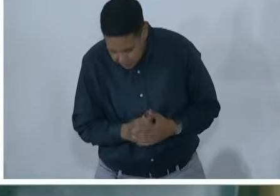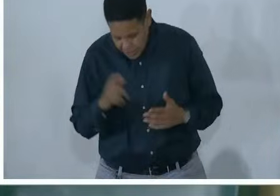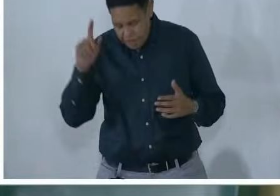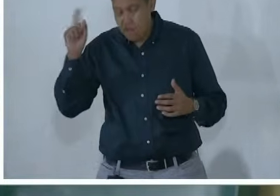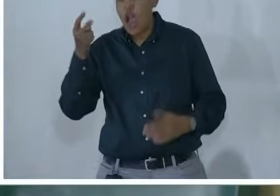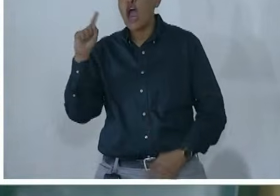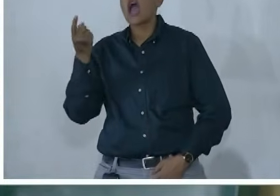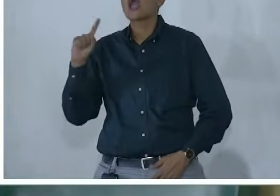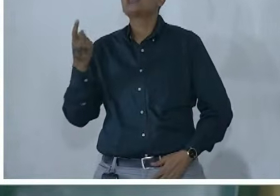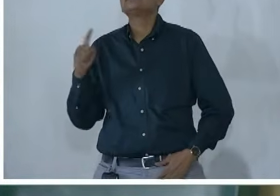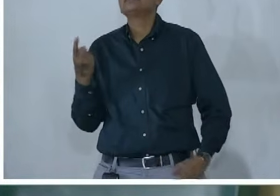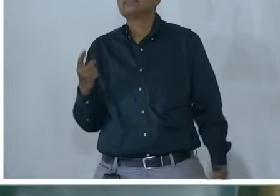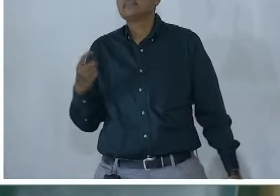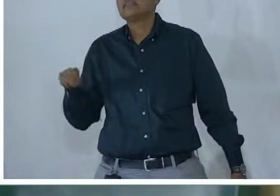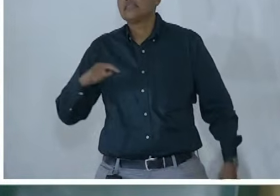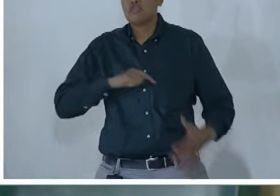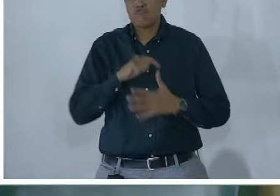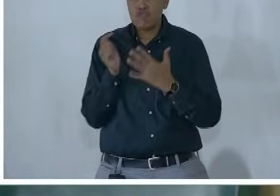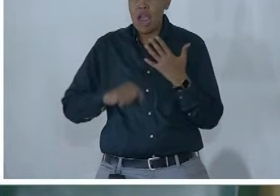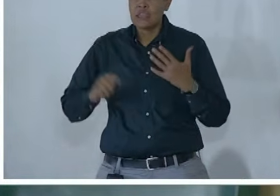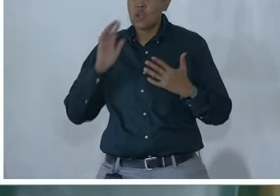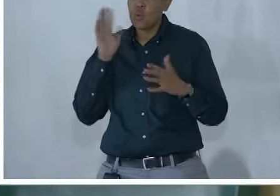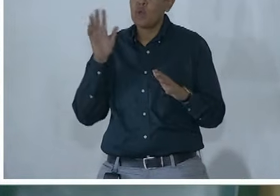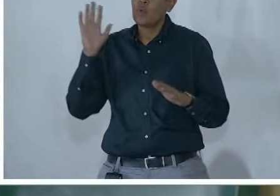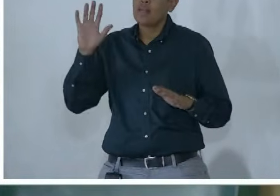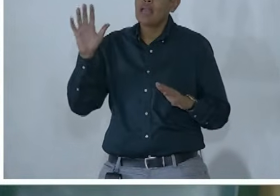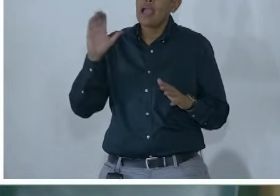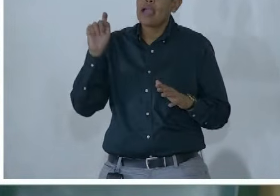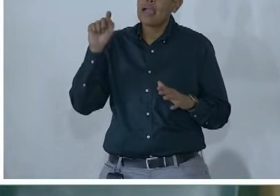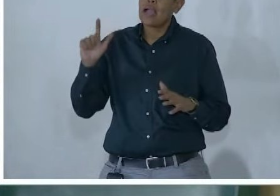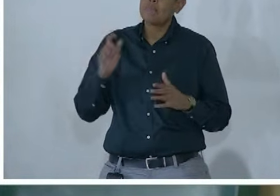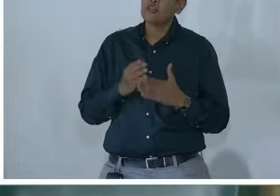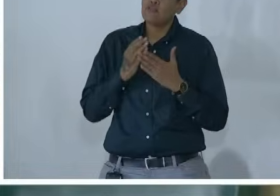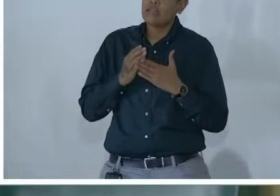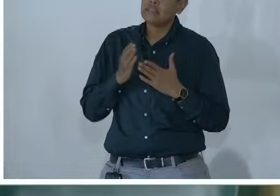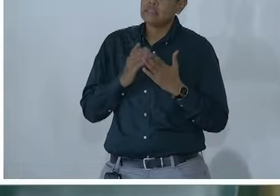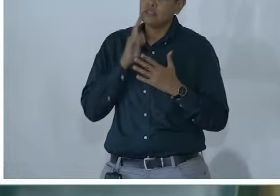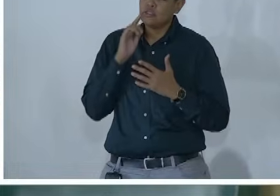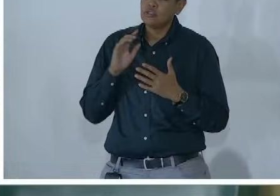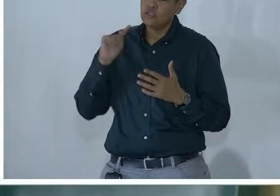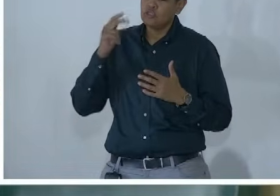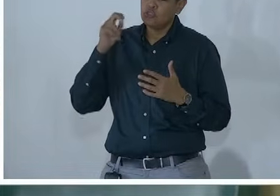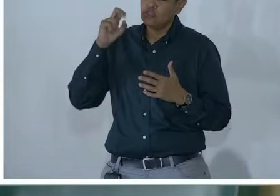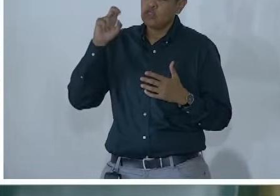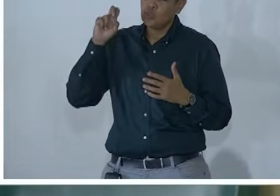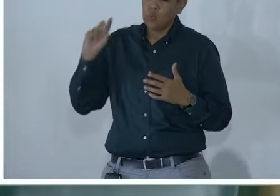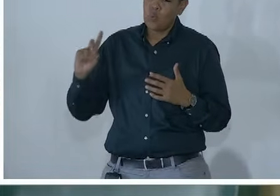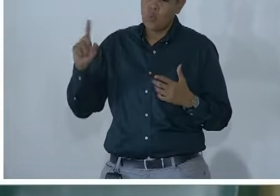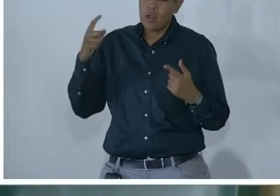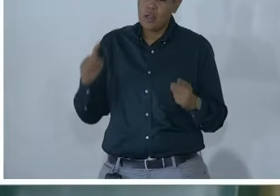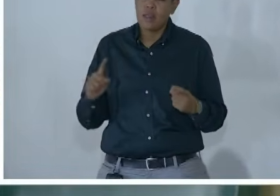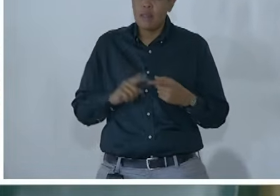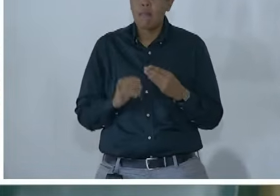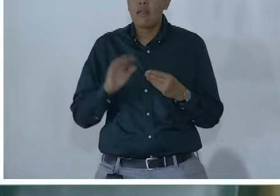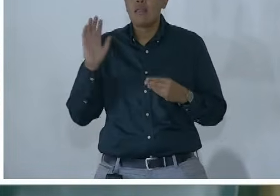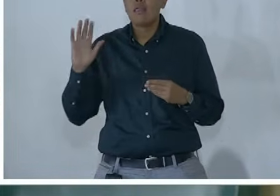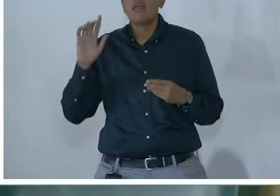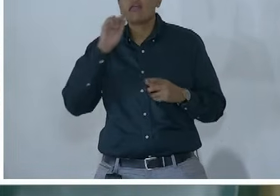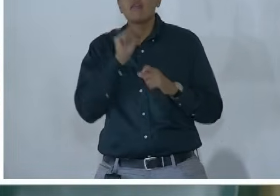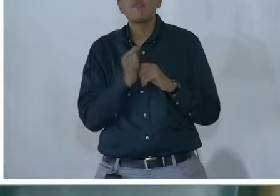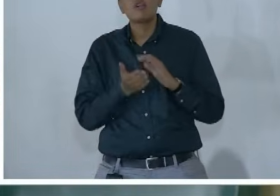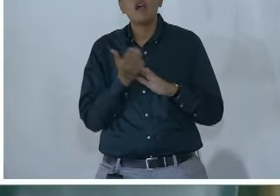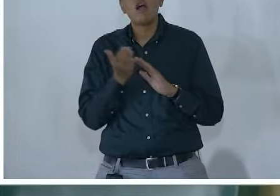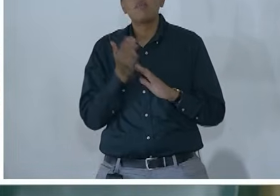first criteria would be their capital raising threshold and their